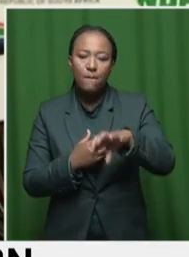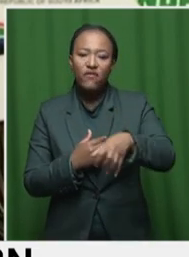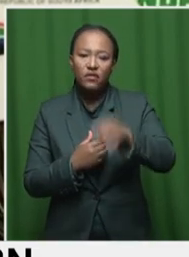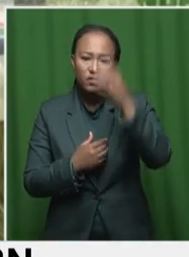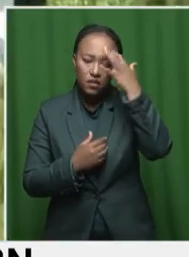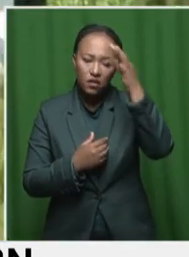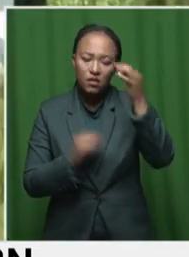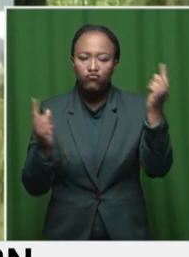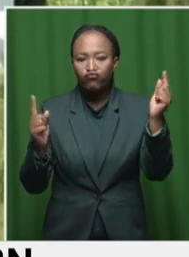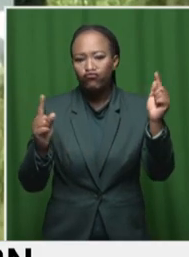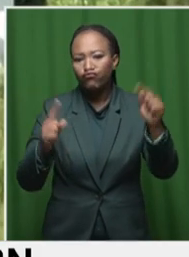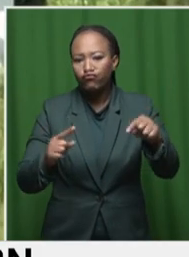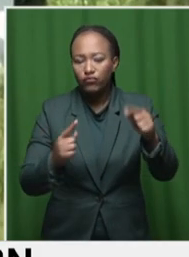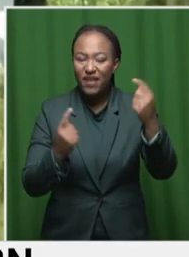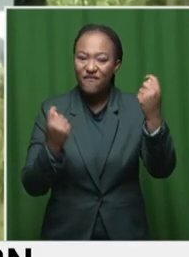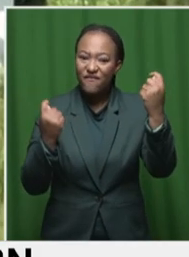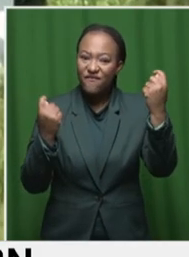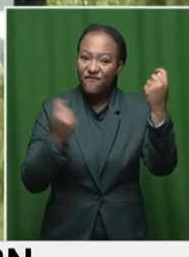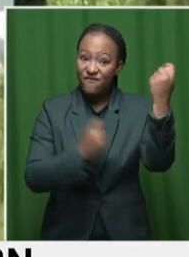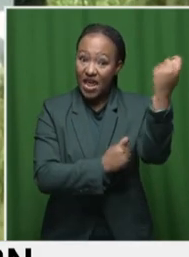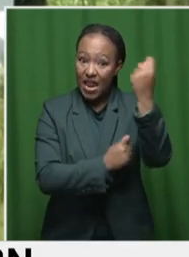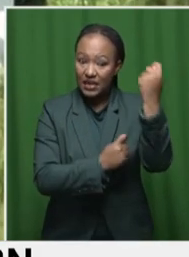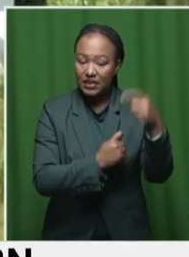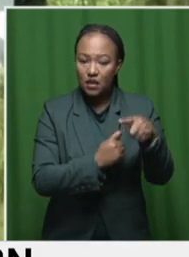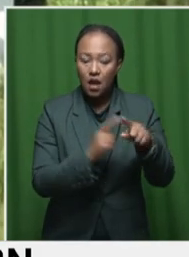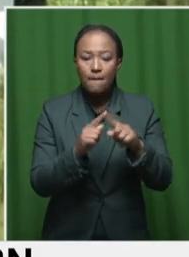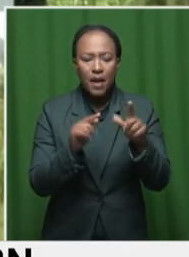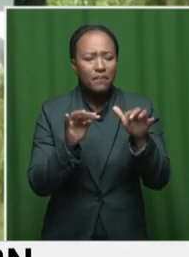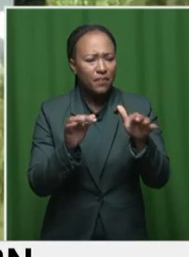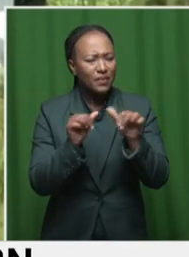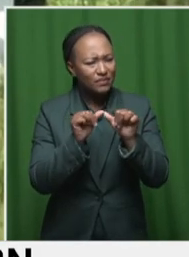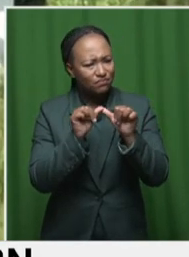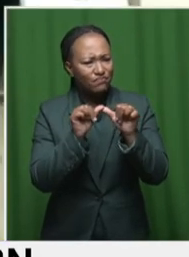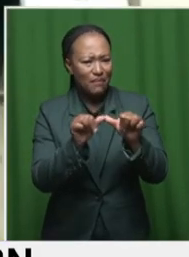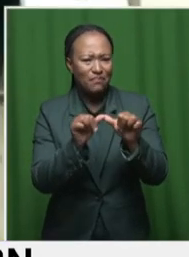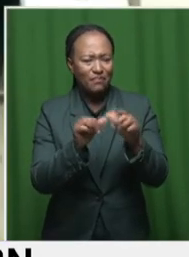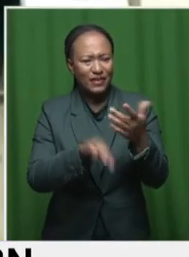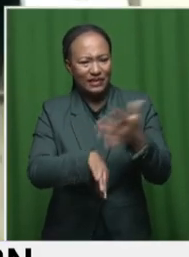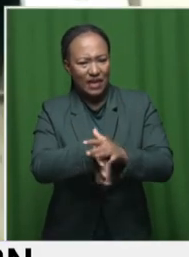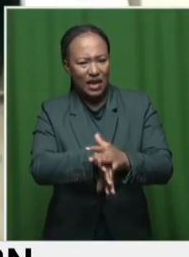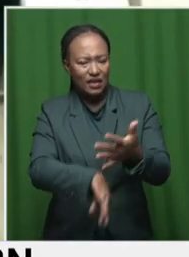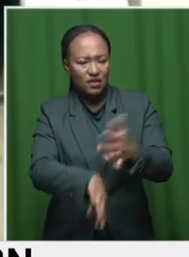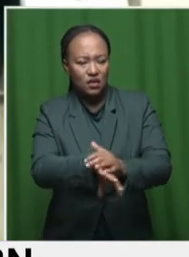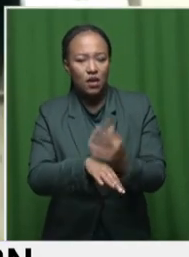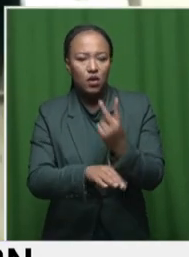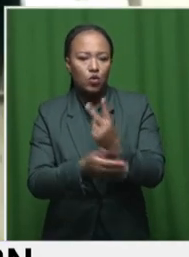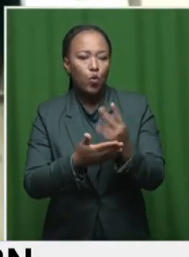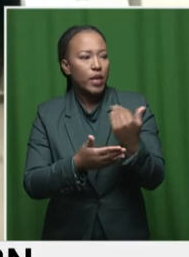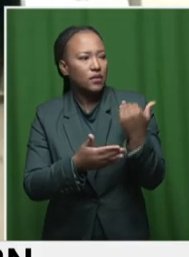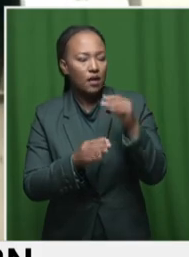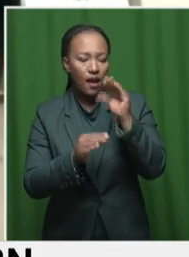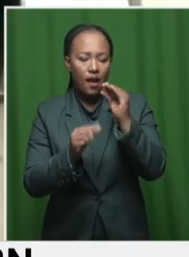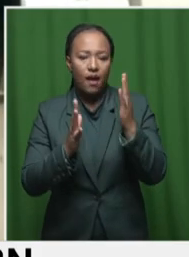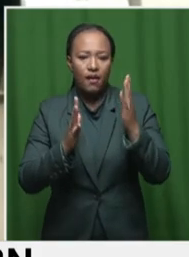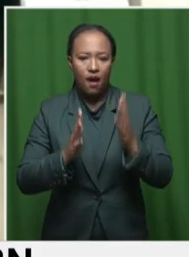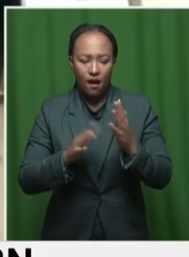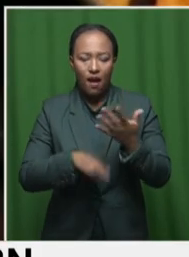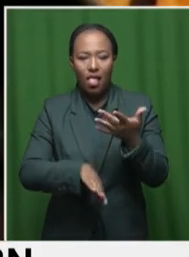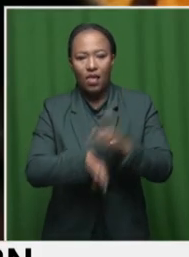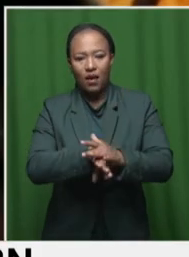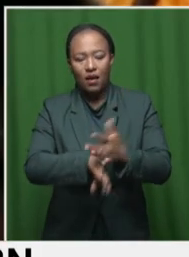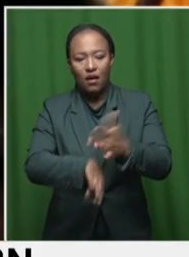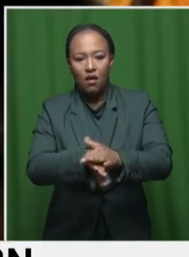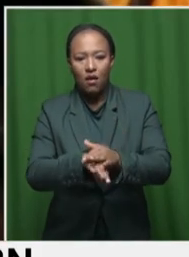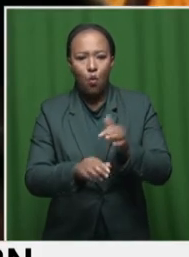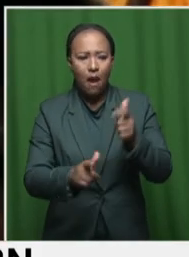several times, but people continue to die. 2 weeks ago, two learners lost their lives after they were